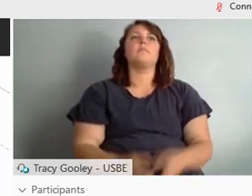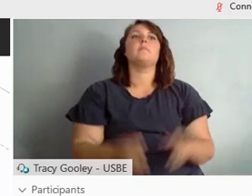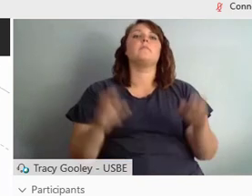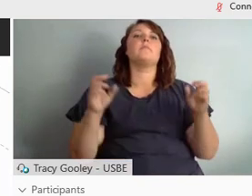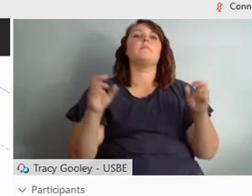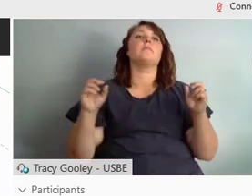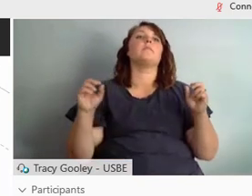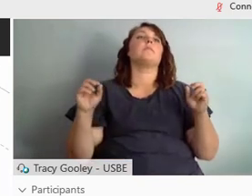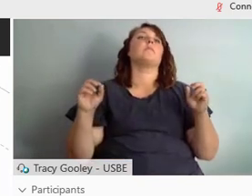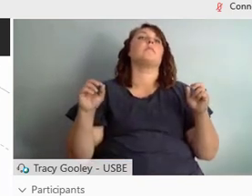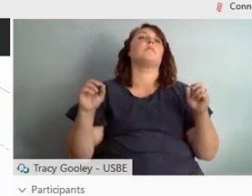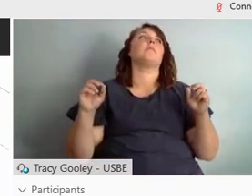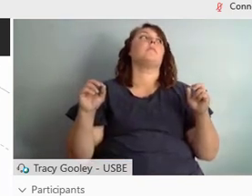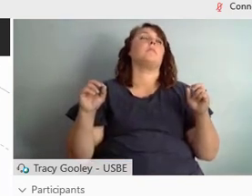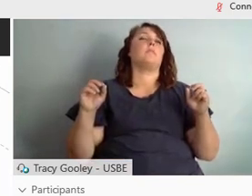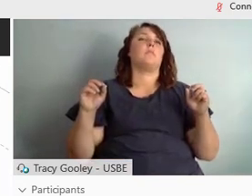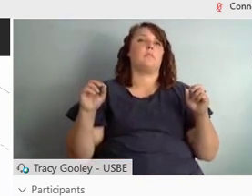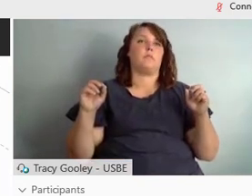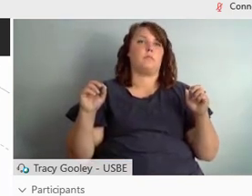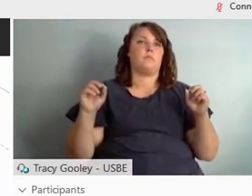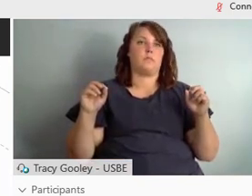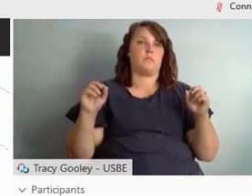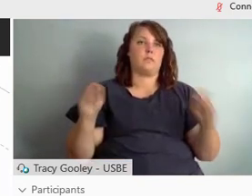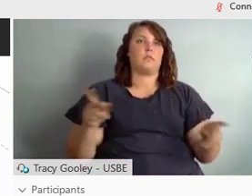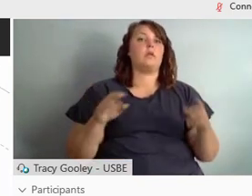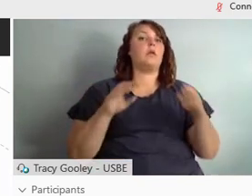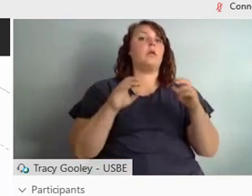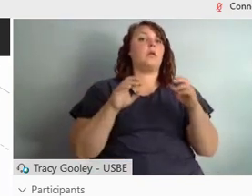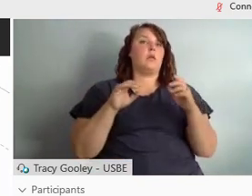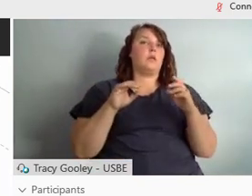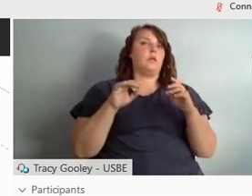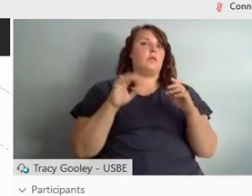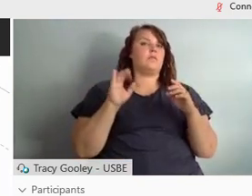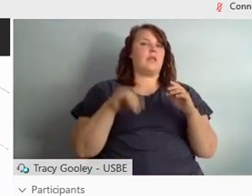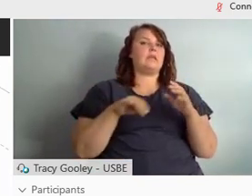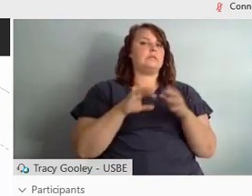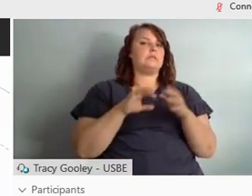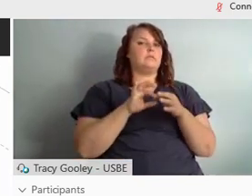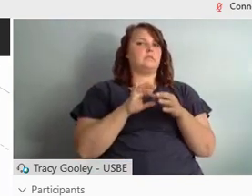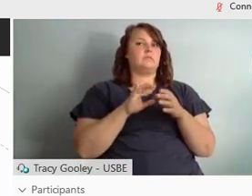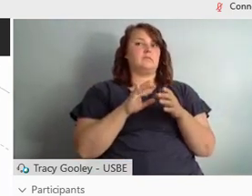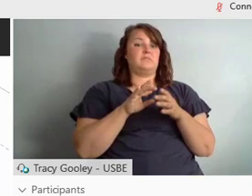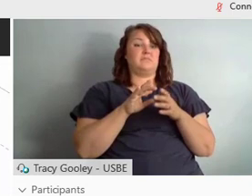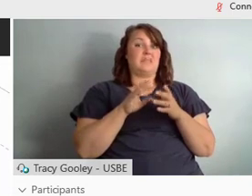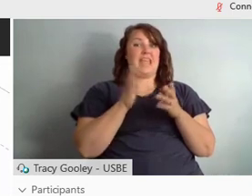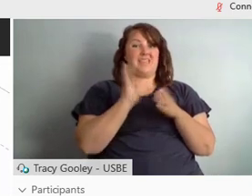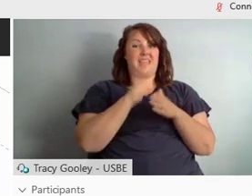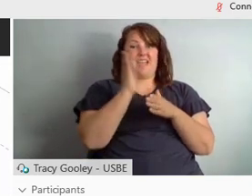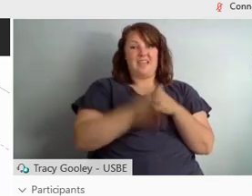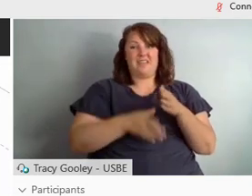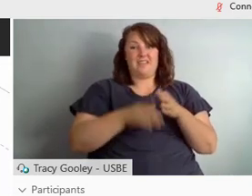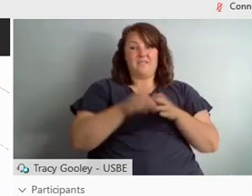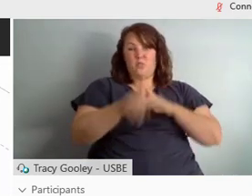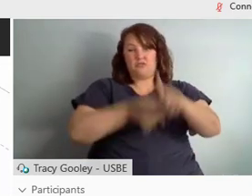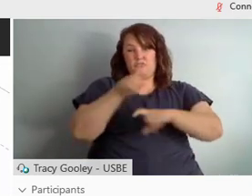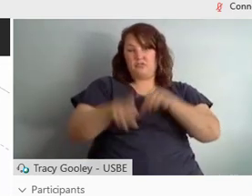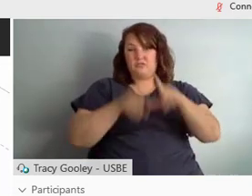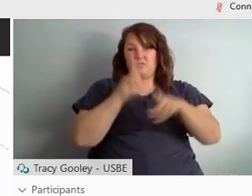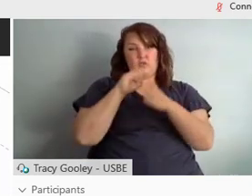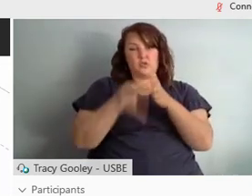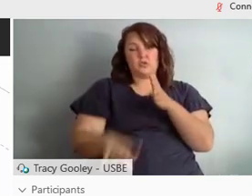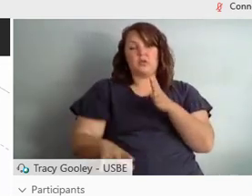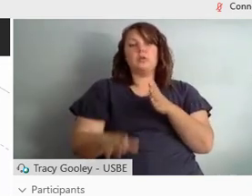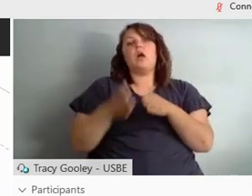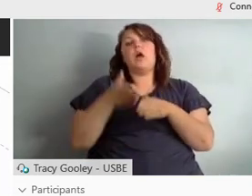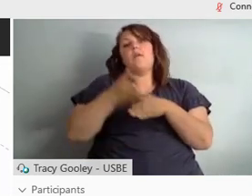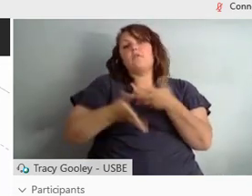Okay, so that's the end of the questions that you administer to the students. So after that one, we have